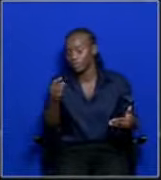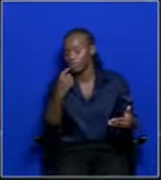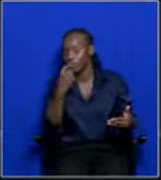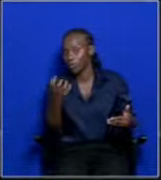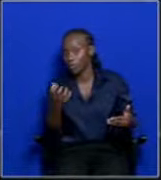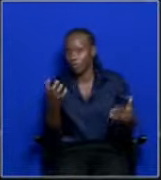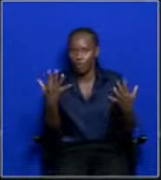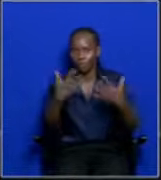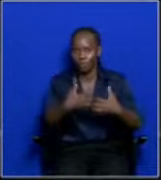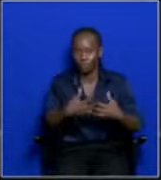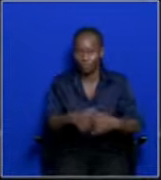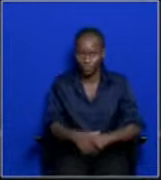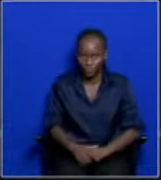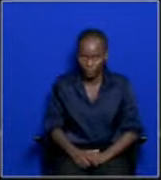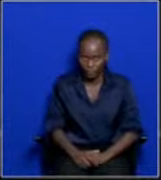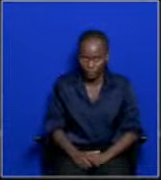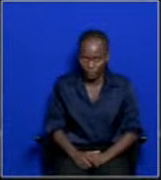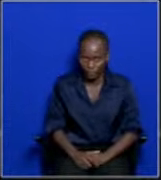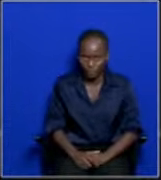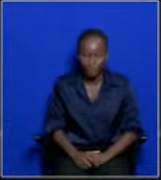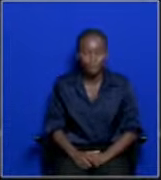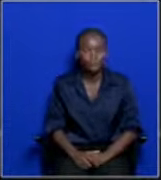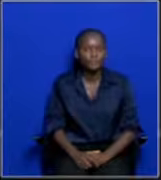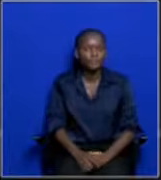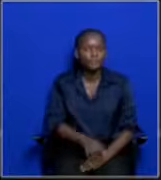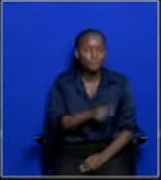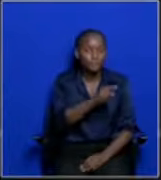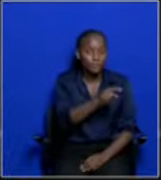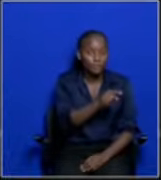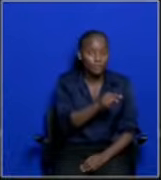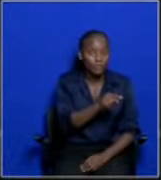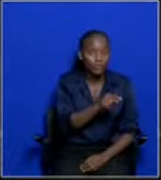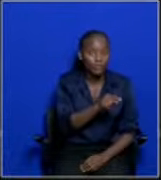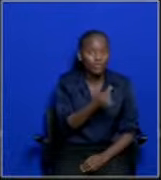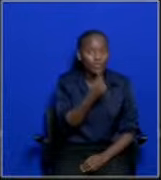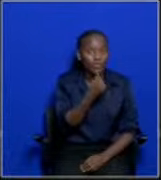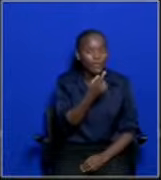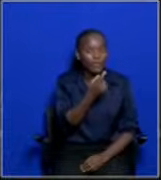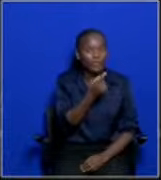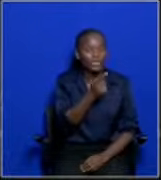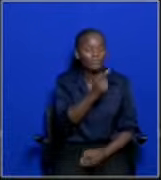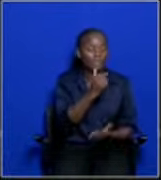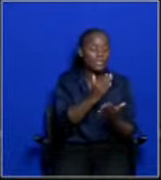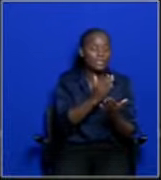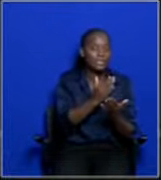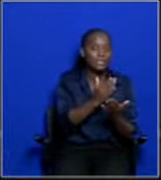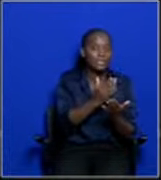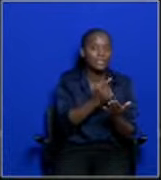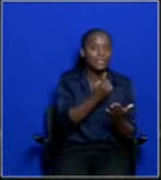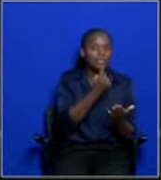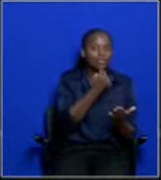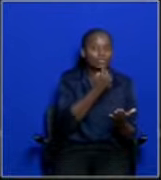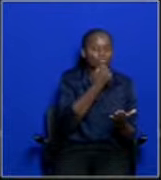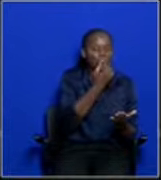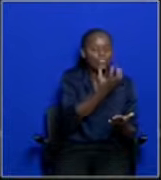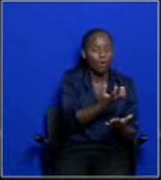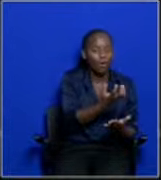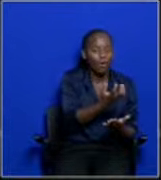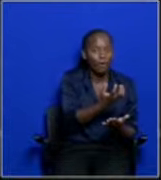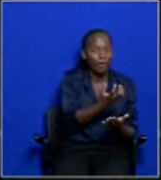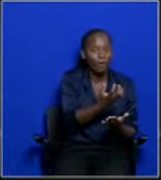hand some of the rocks to a JMPD officer, they did not hand all of them to a